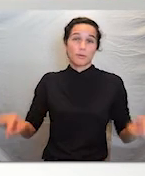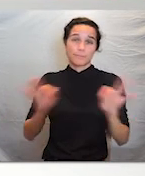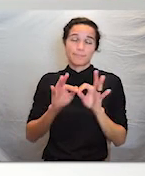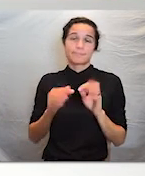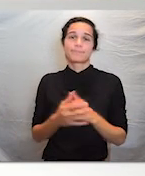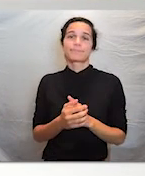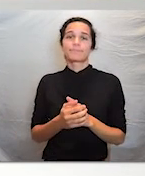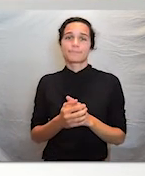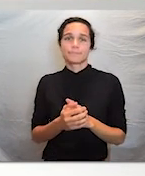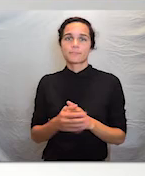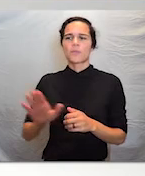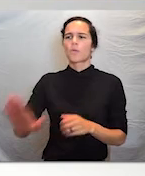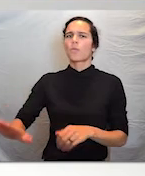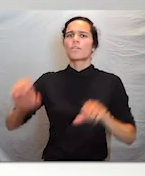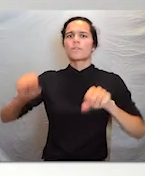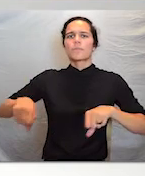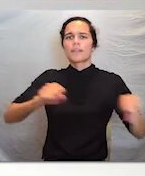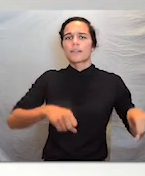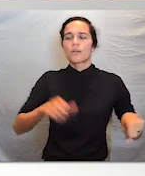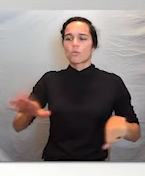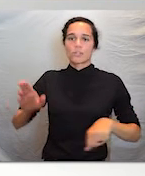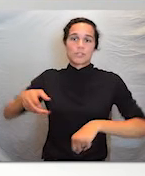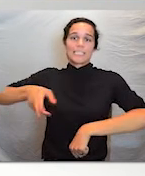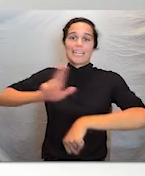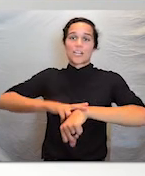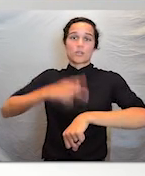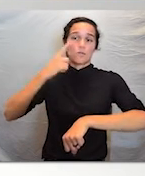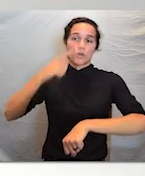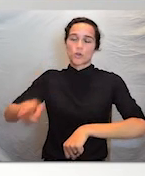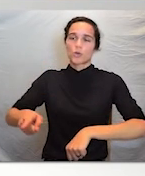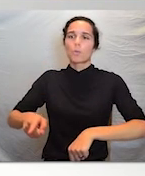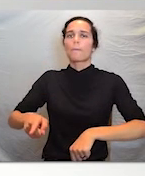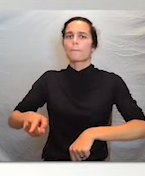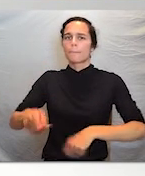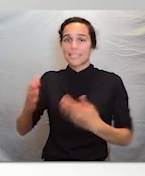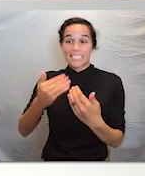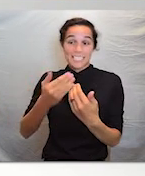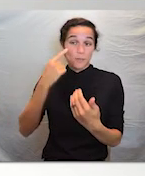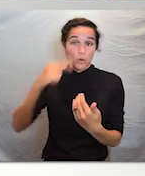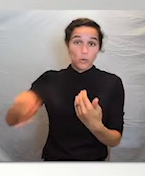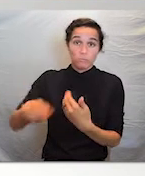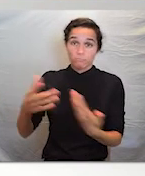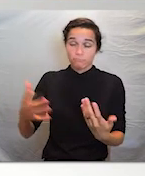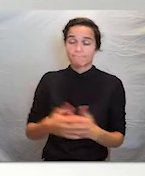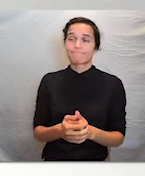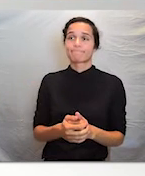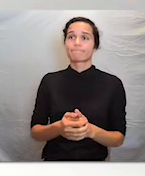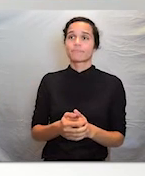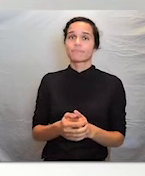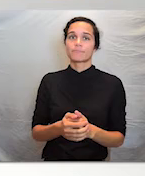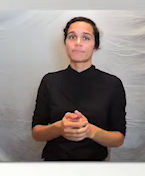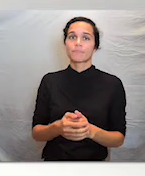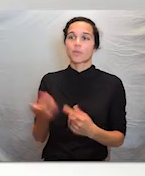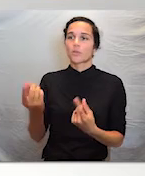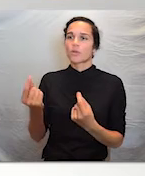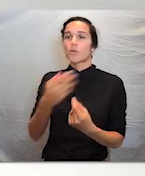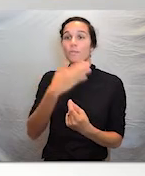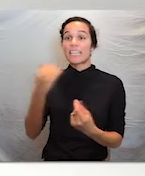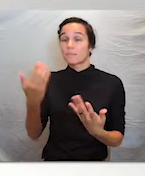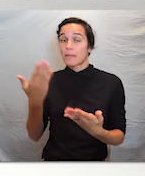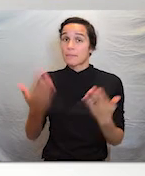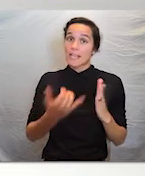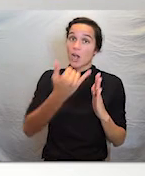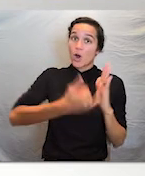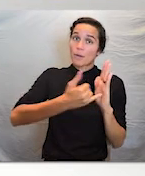Ability, what comes naturally to them? What do they do best, like art